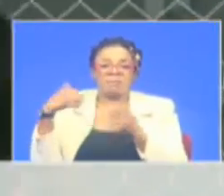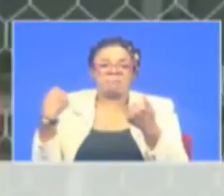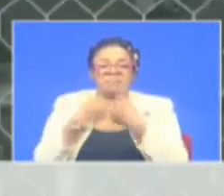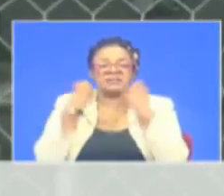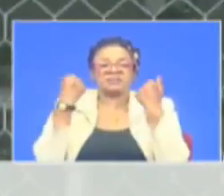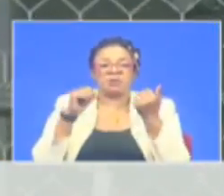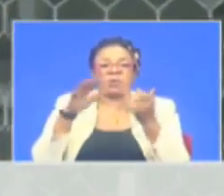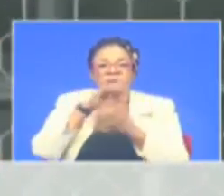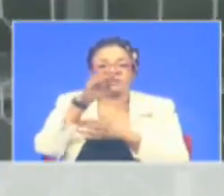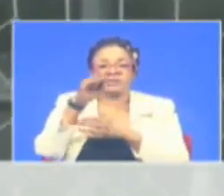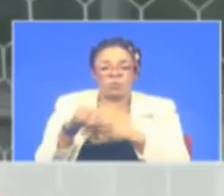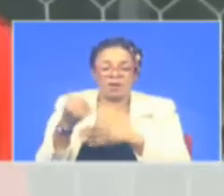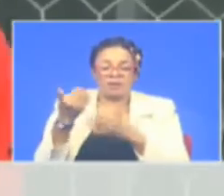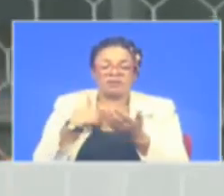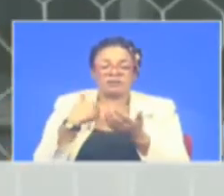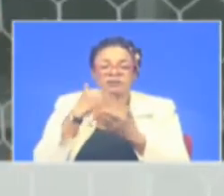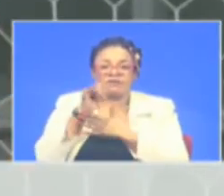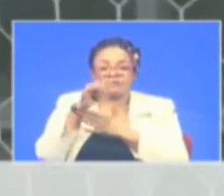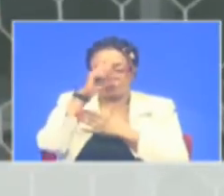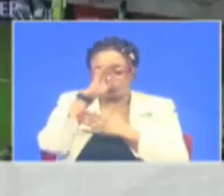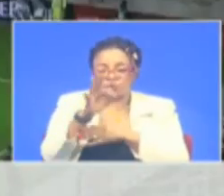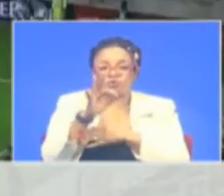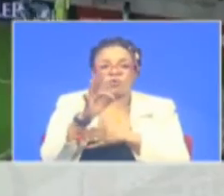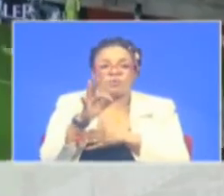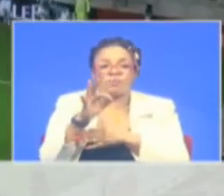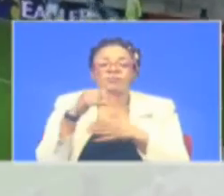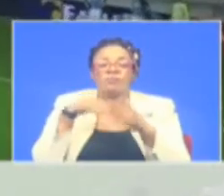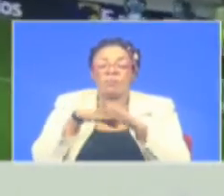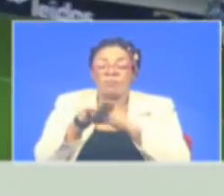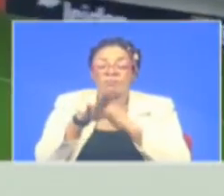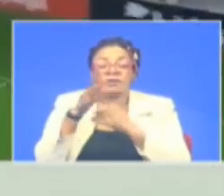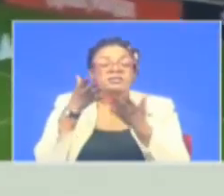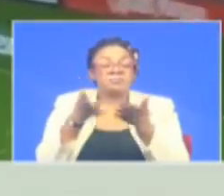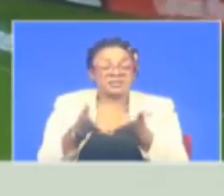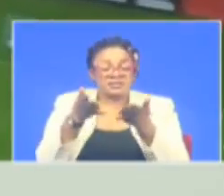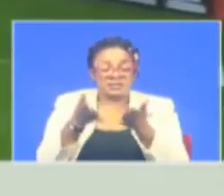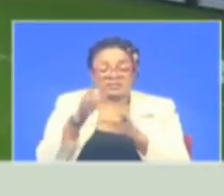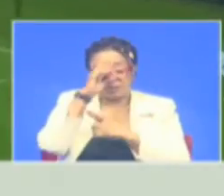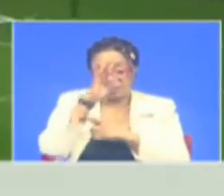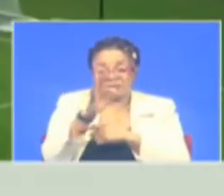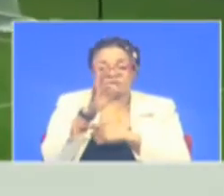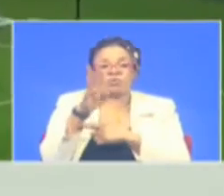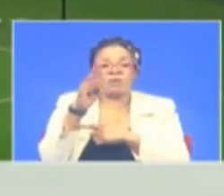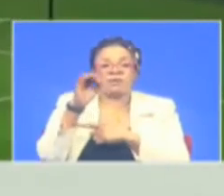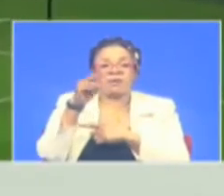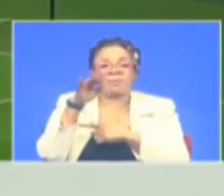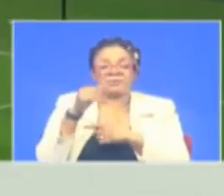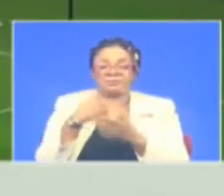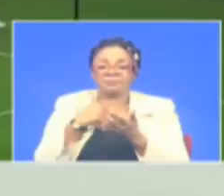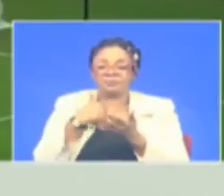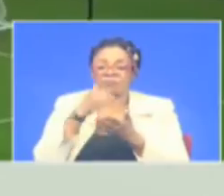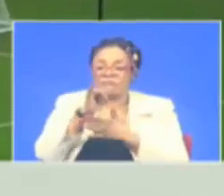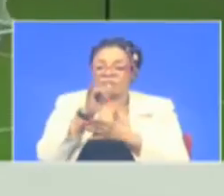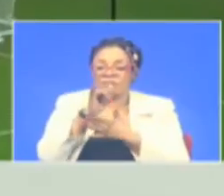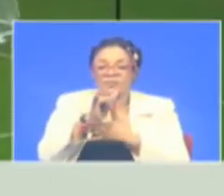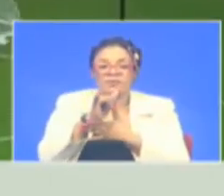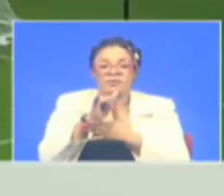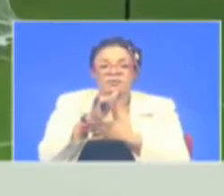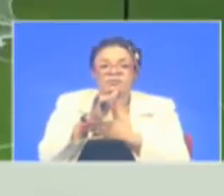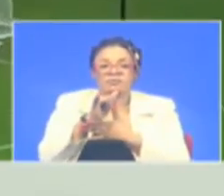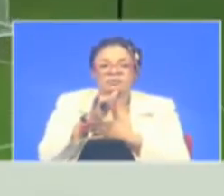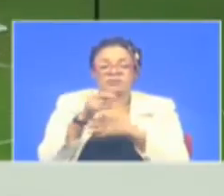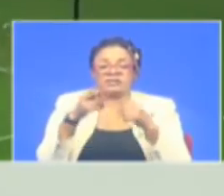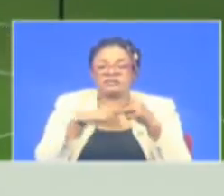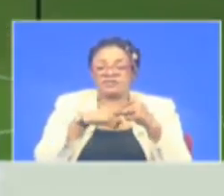United, where he scored a crucial goal, his presence could be very crucial. Wanyama's header took the scoreline to 2-2 in the